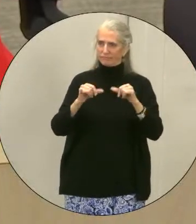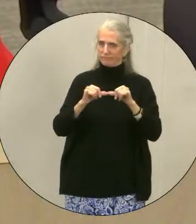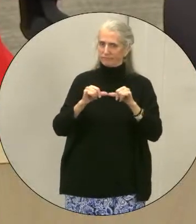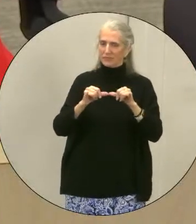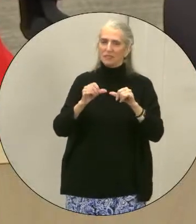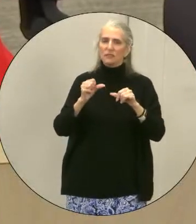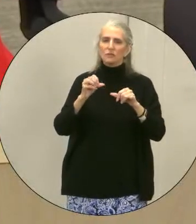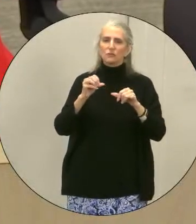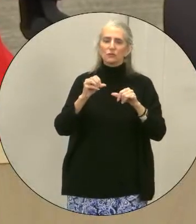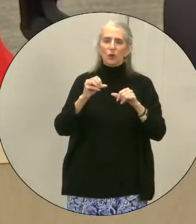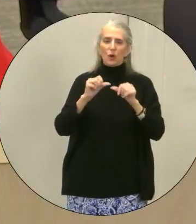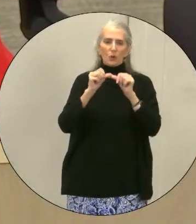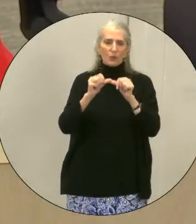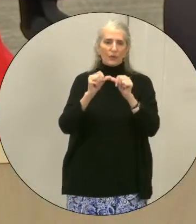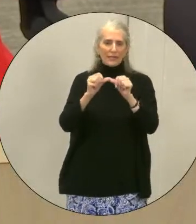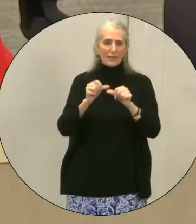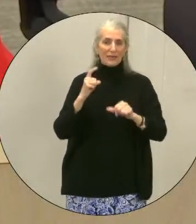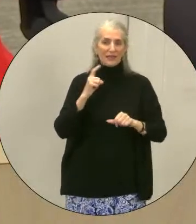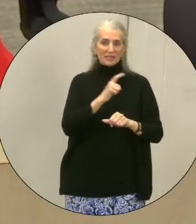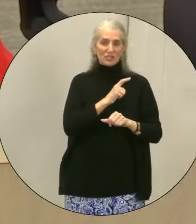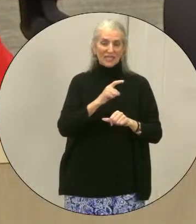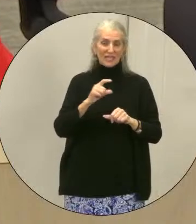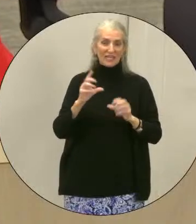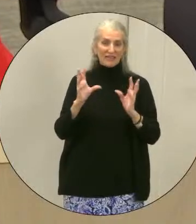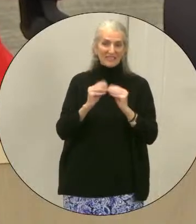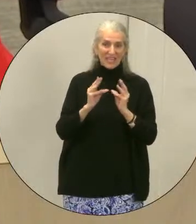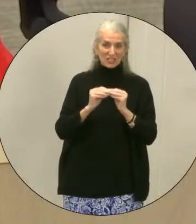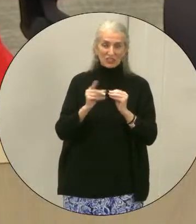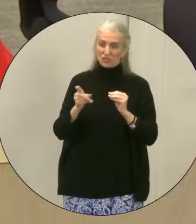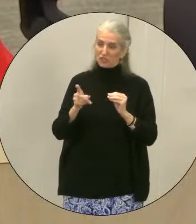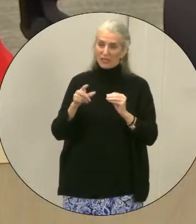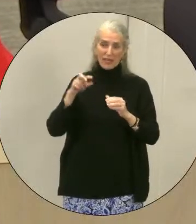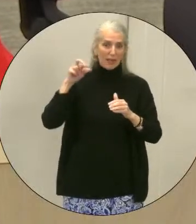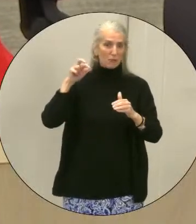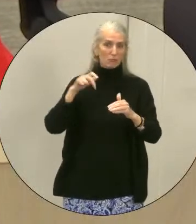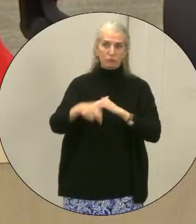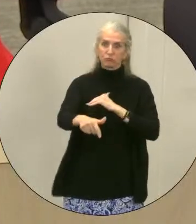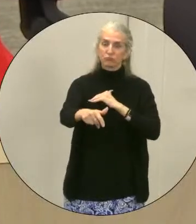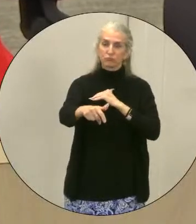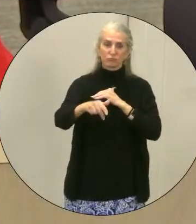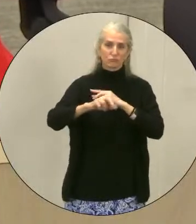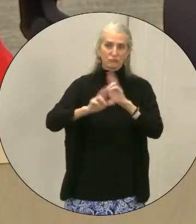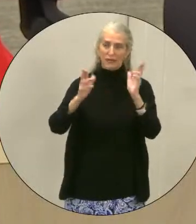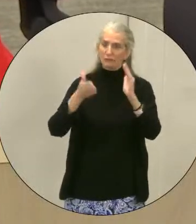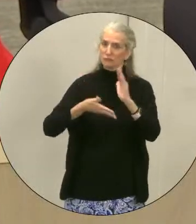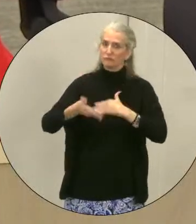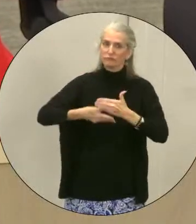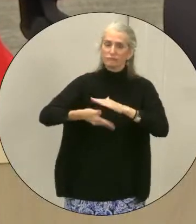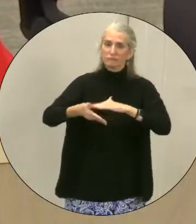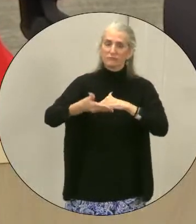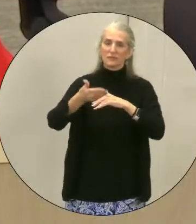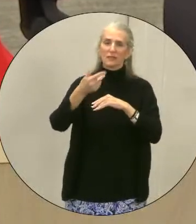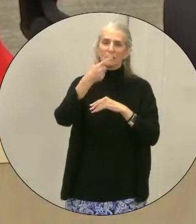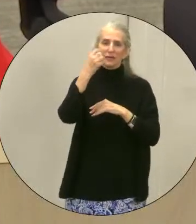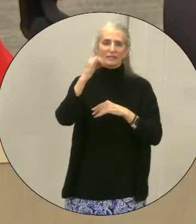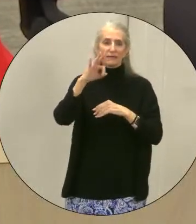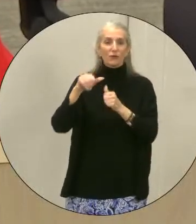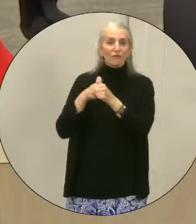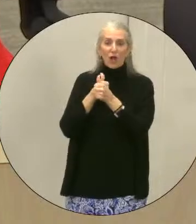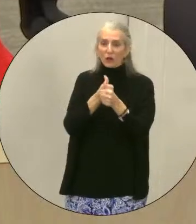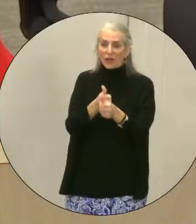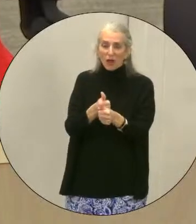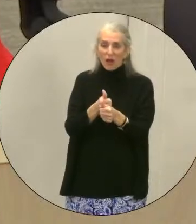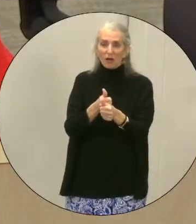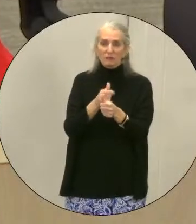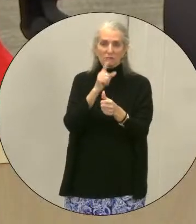legislative session, she, I think, can hit the ground running the way we need her to, because if you're following along, there